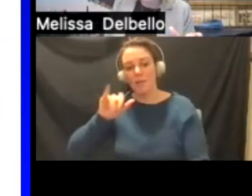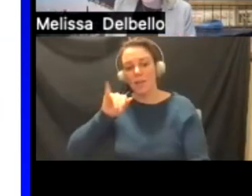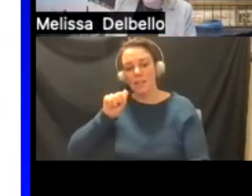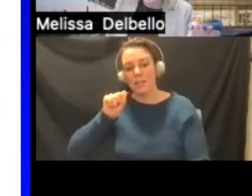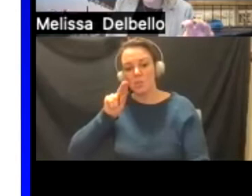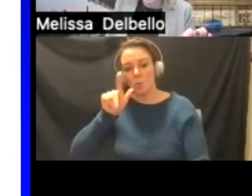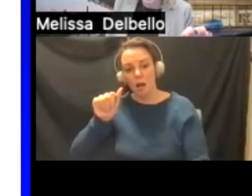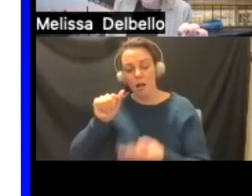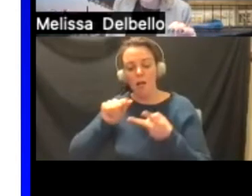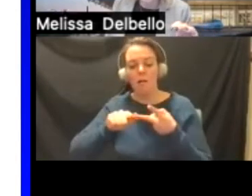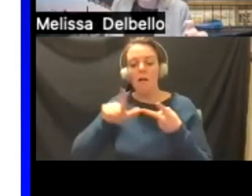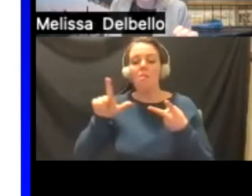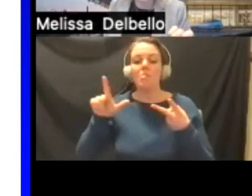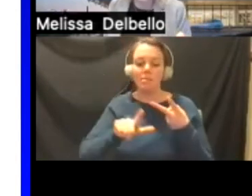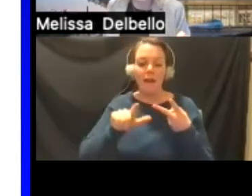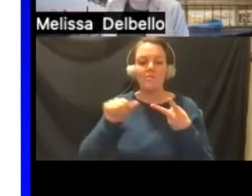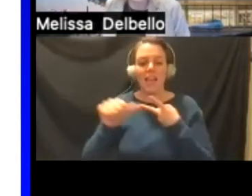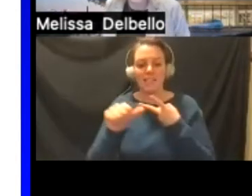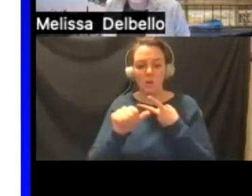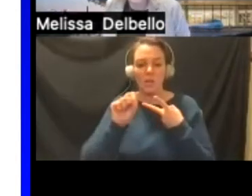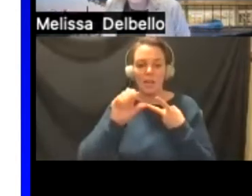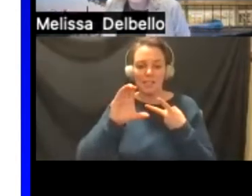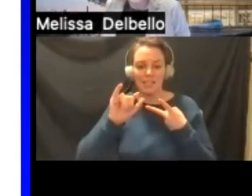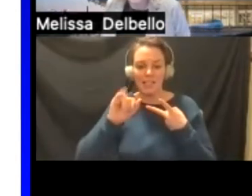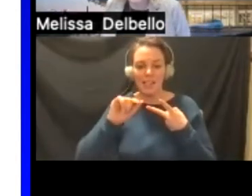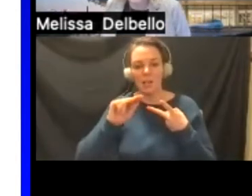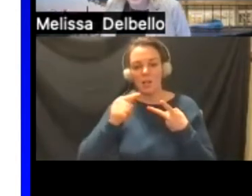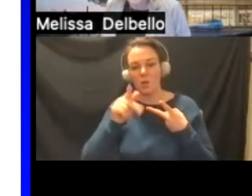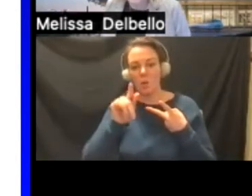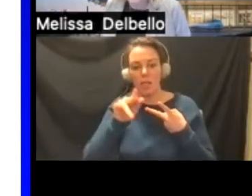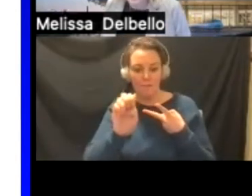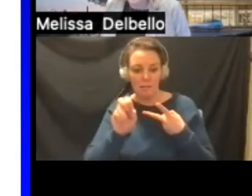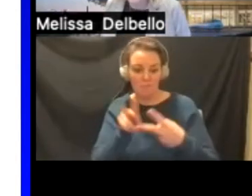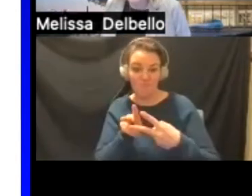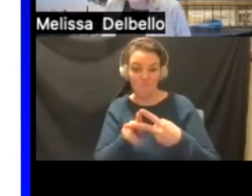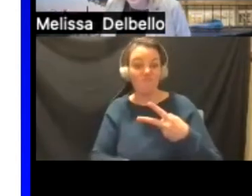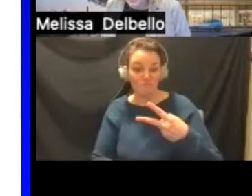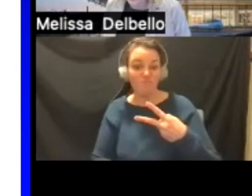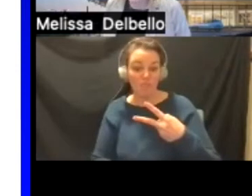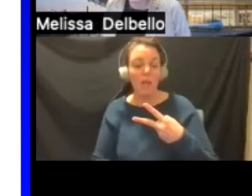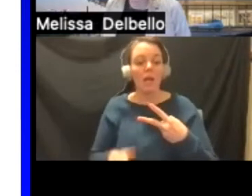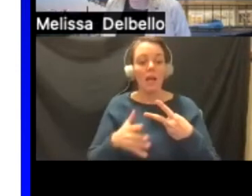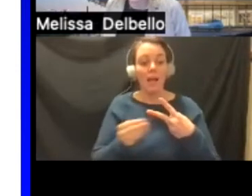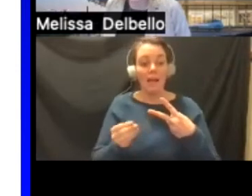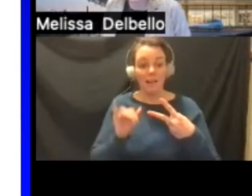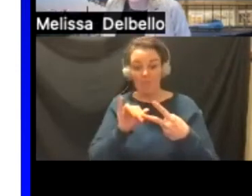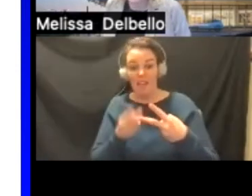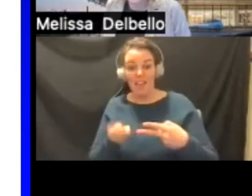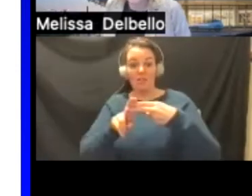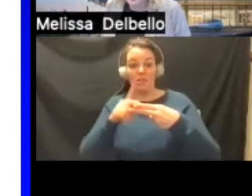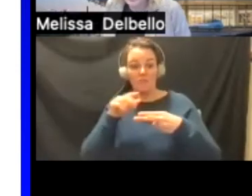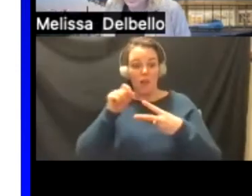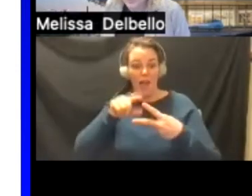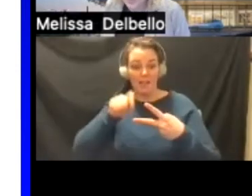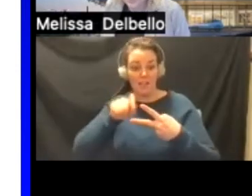the left anterior cingulate. Those are the two regions I want to highlight. And that the increase in